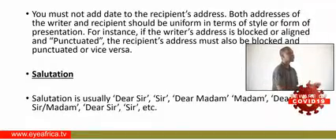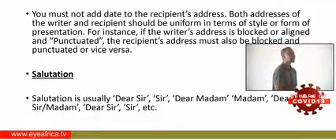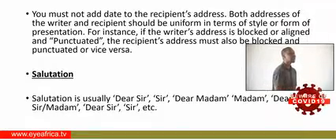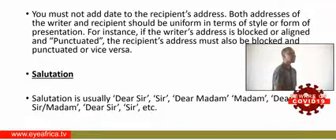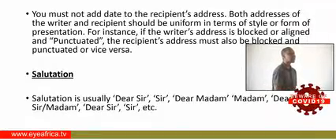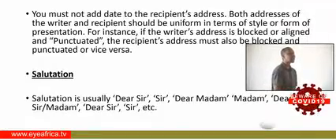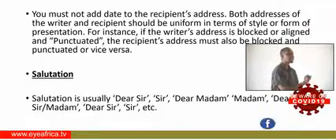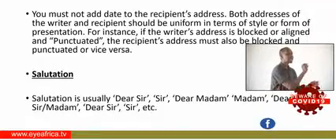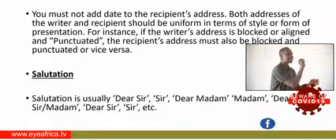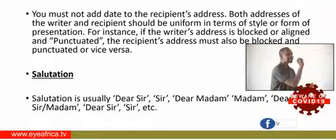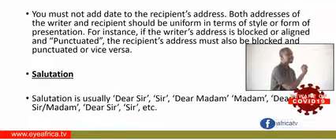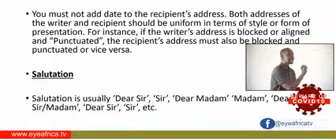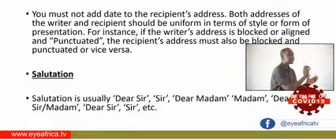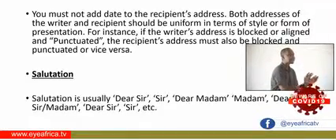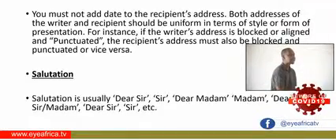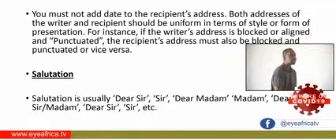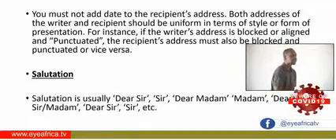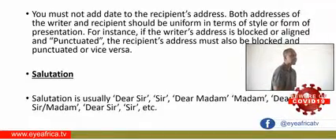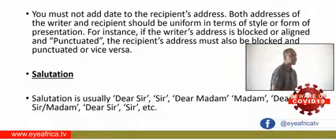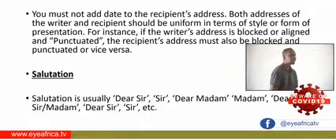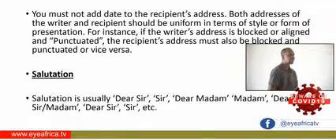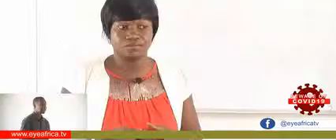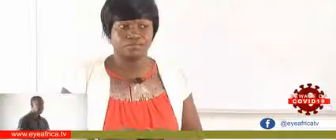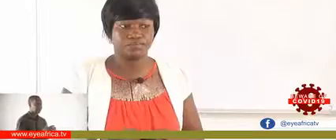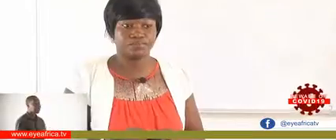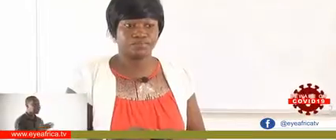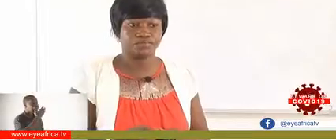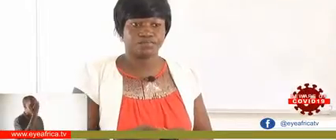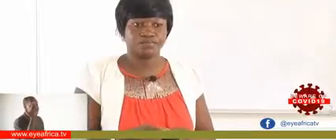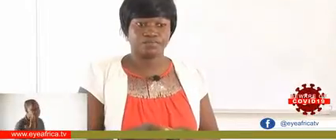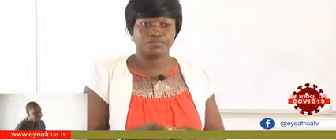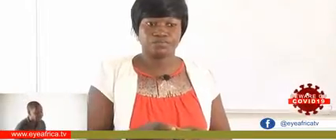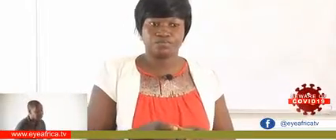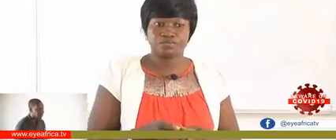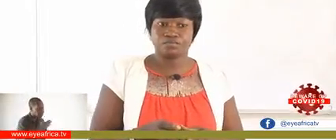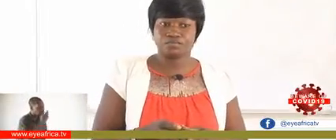The salutation is otherwise the greeting.